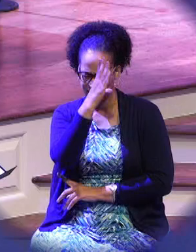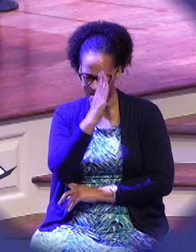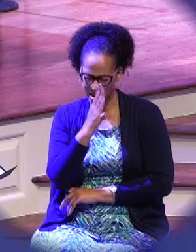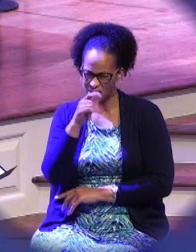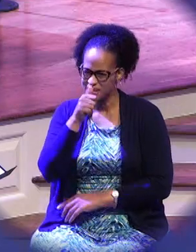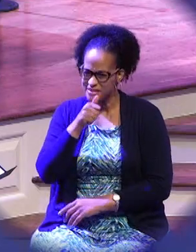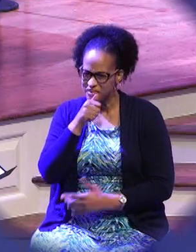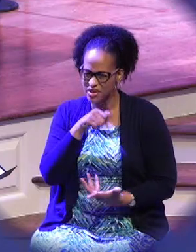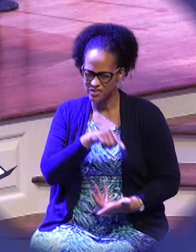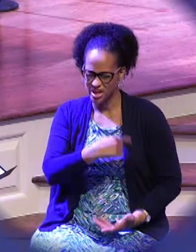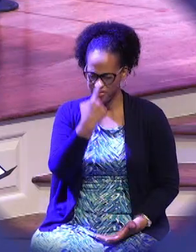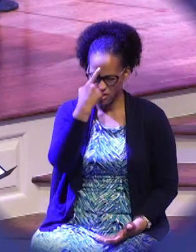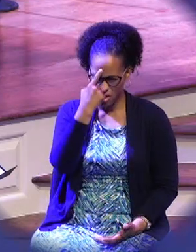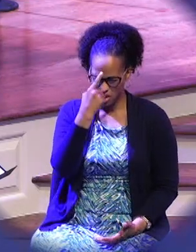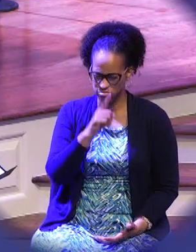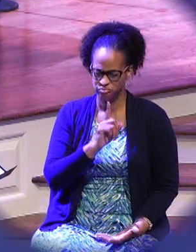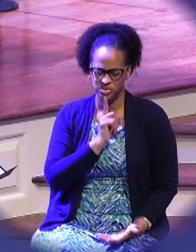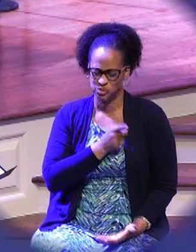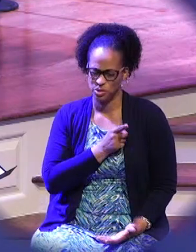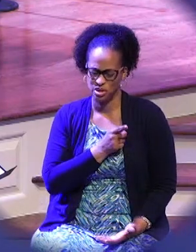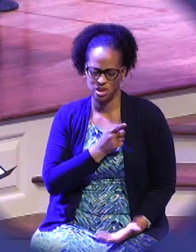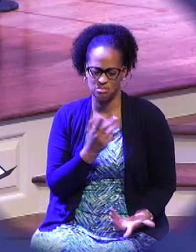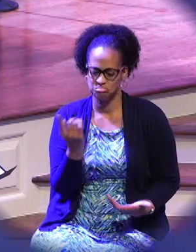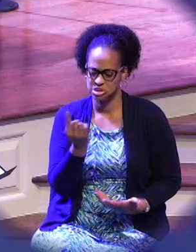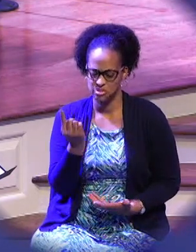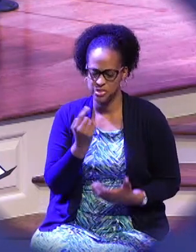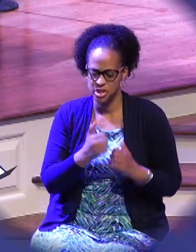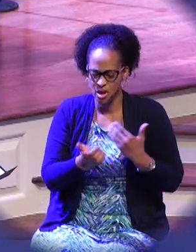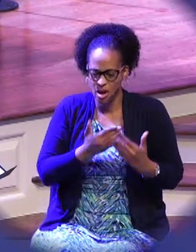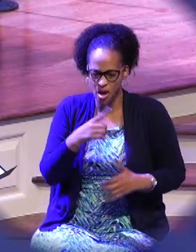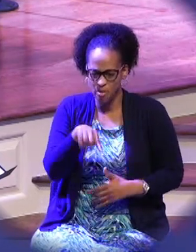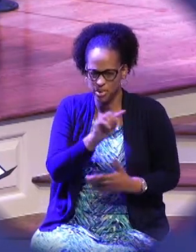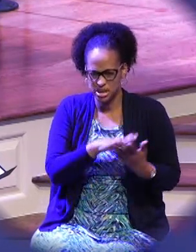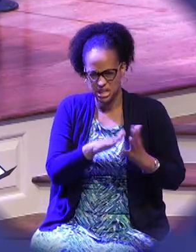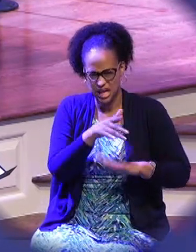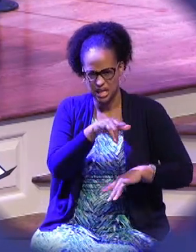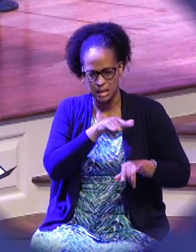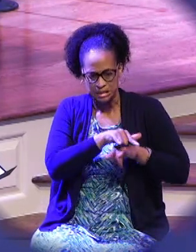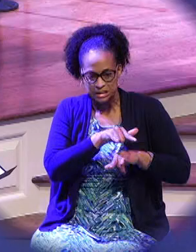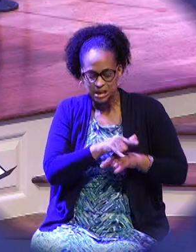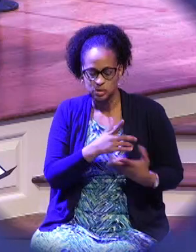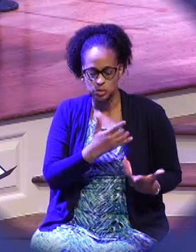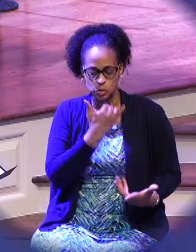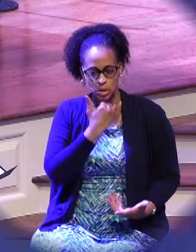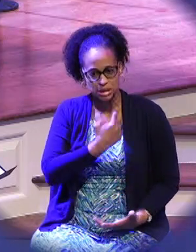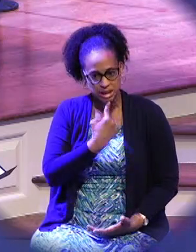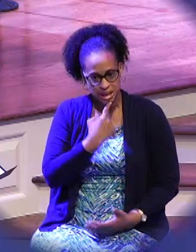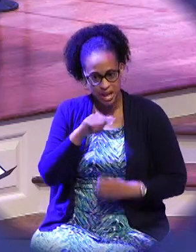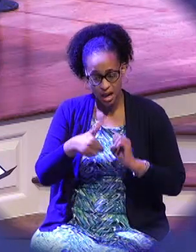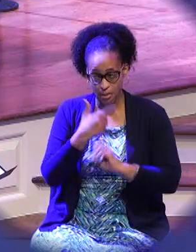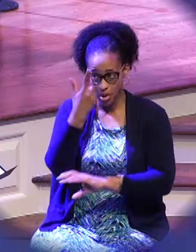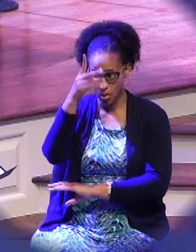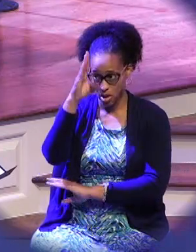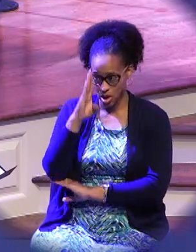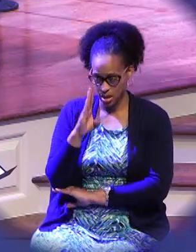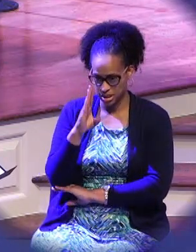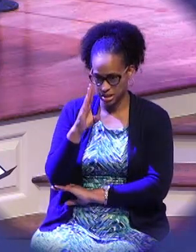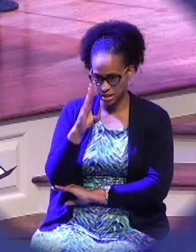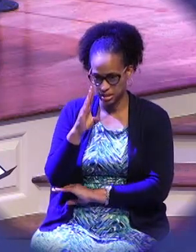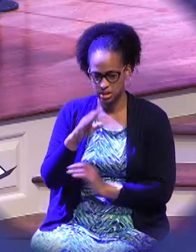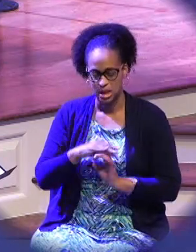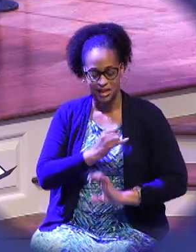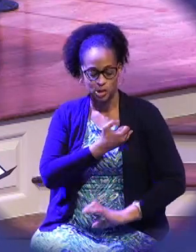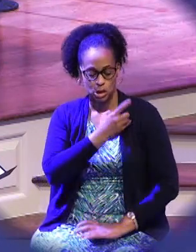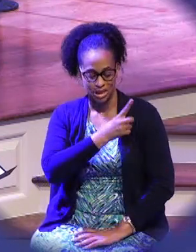suffer, they thought was really something almost blasphemous to say about God. And John